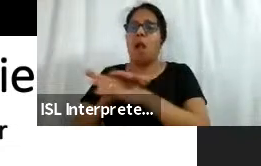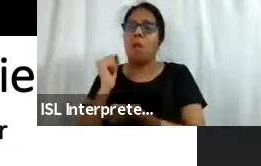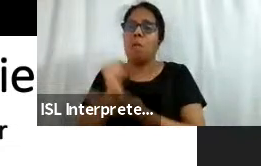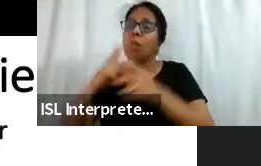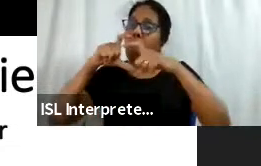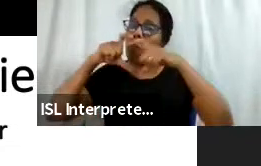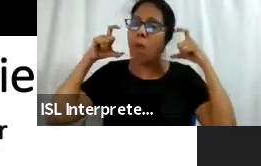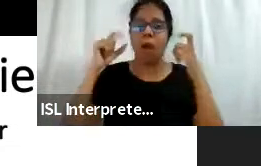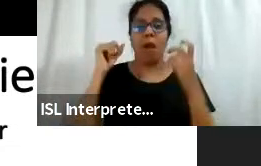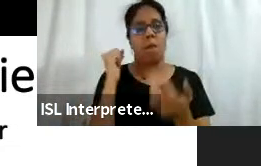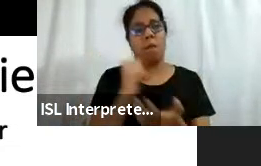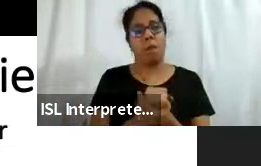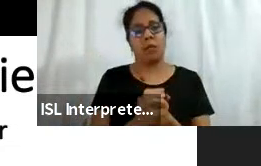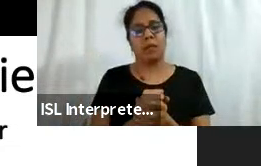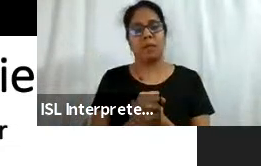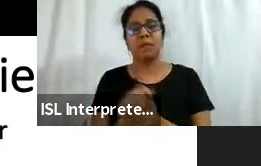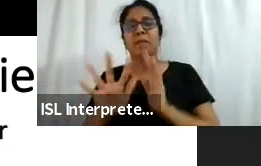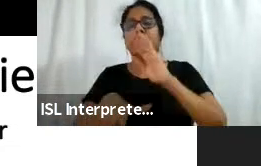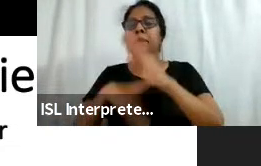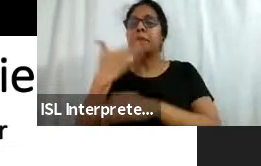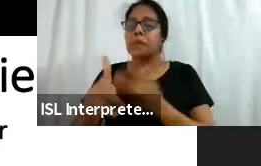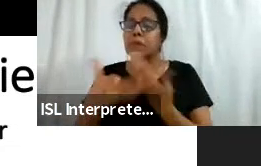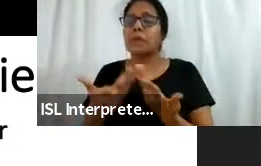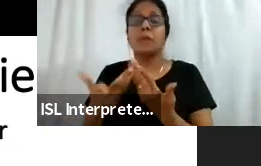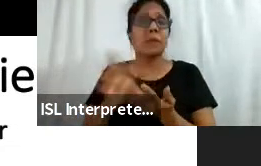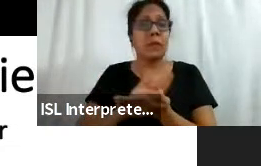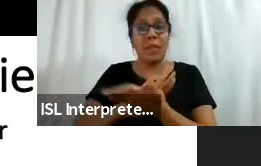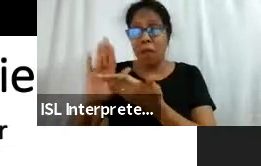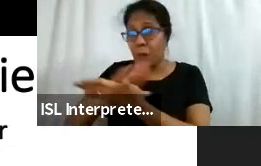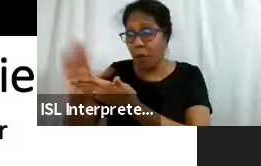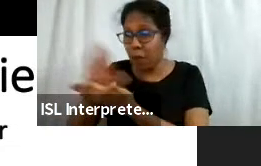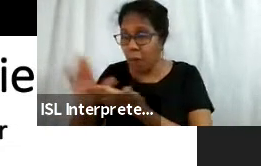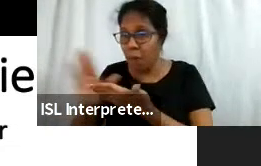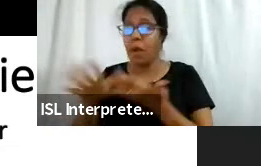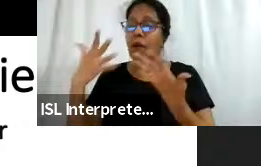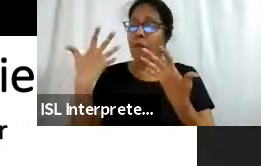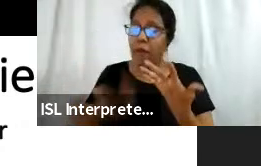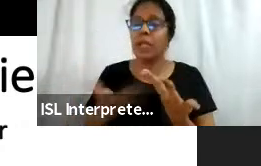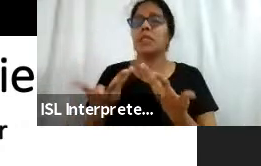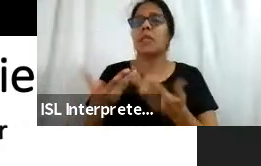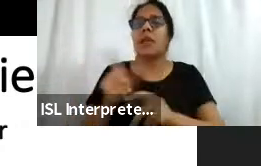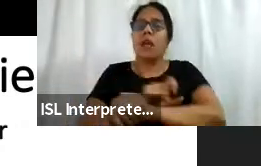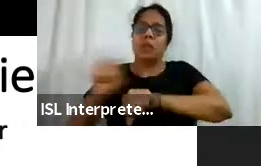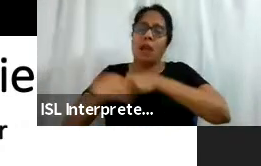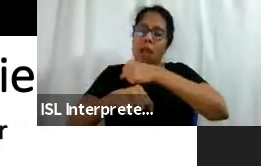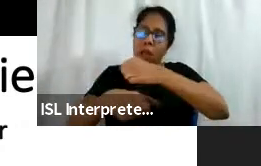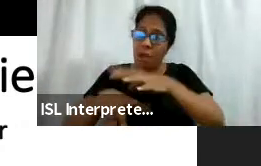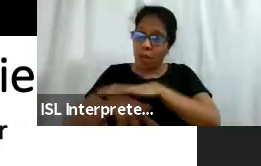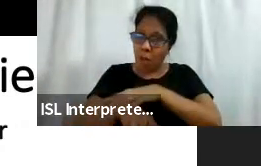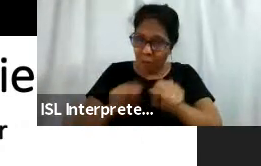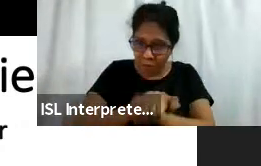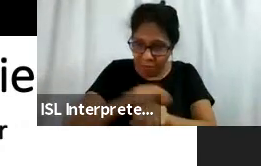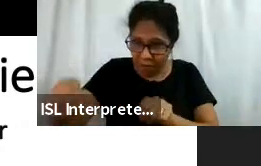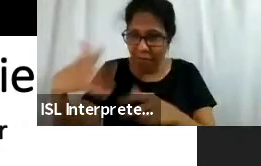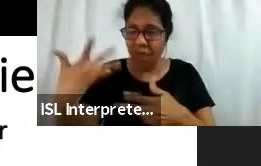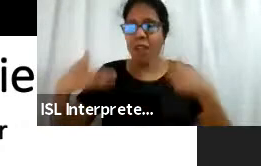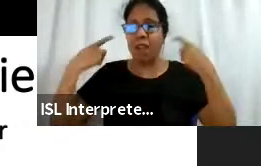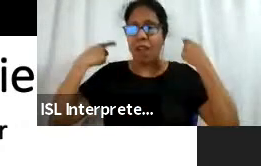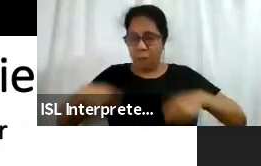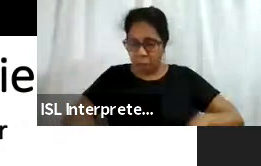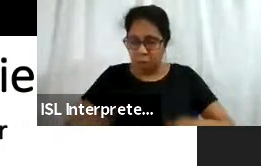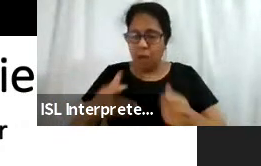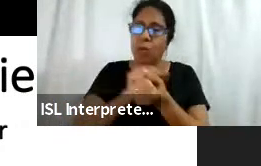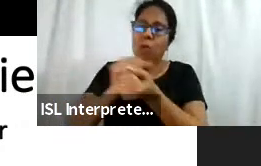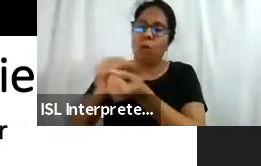Cleaning of hands after taking off the gloves or handling the used items. So you are